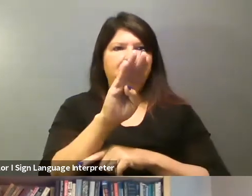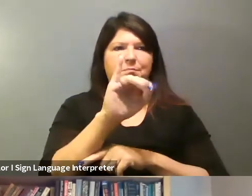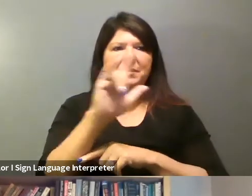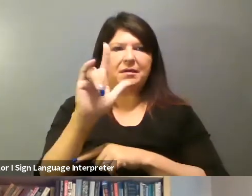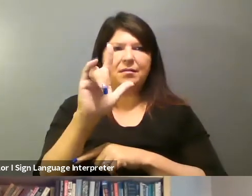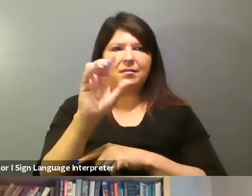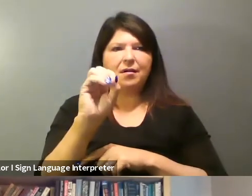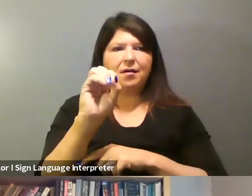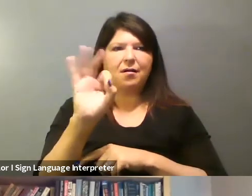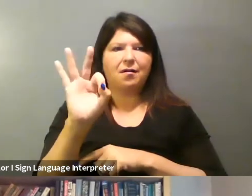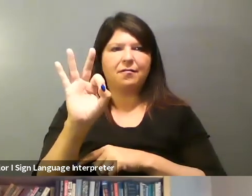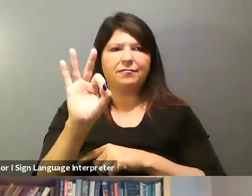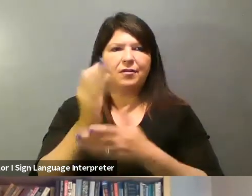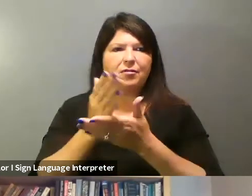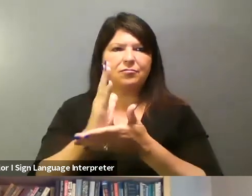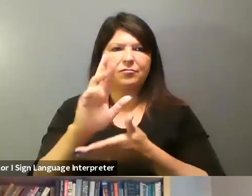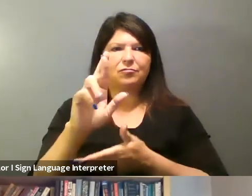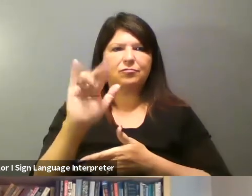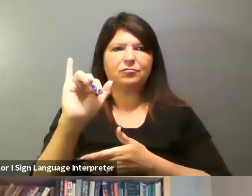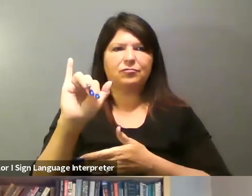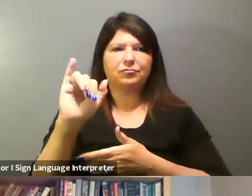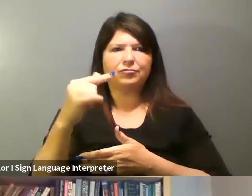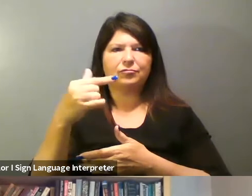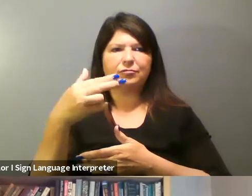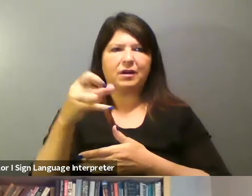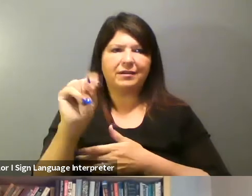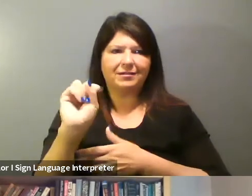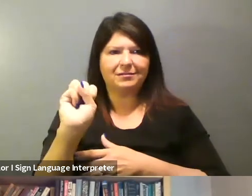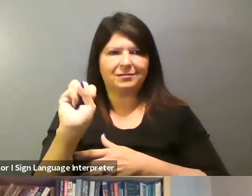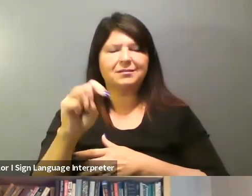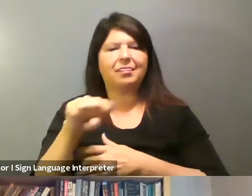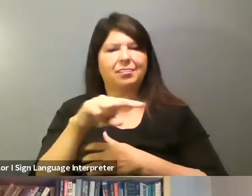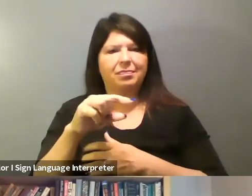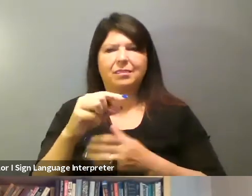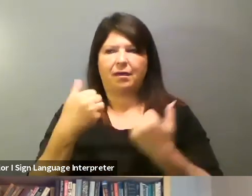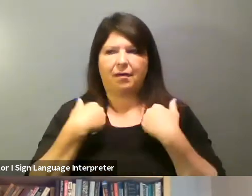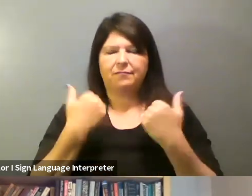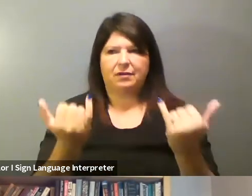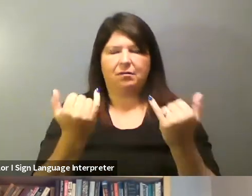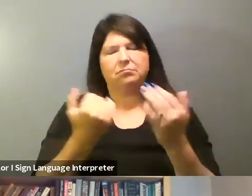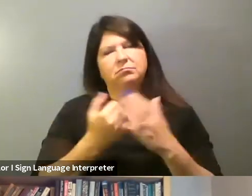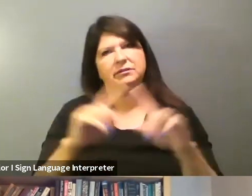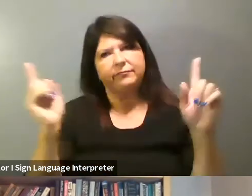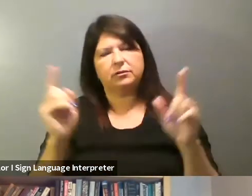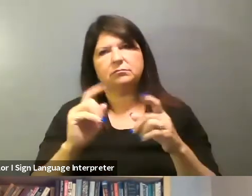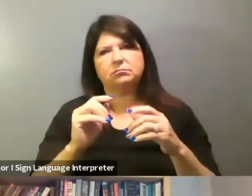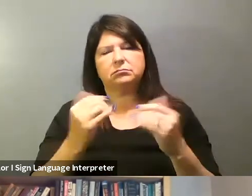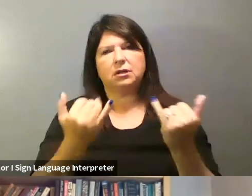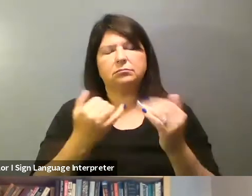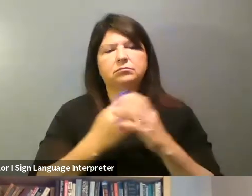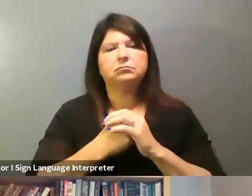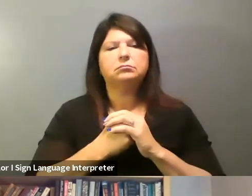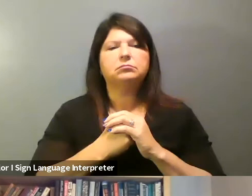in this process where there are rights that patients have now, but the preventive part of it,